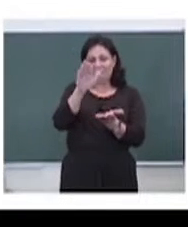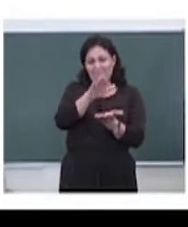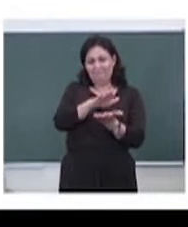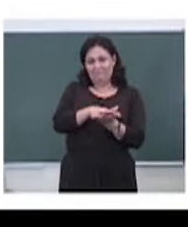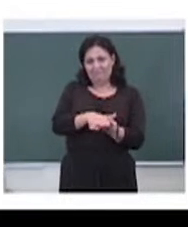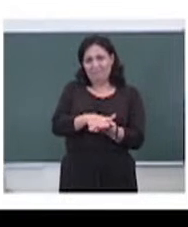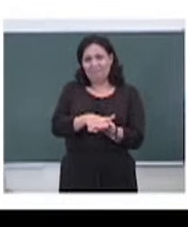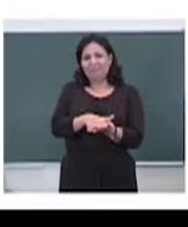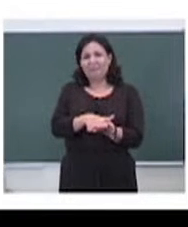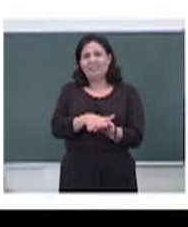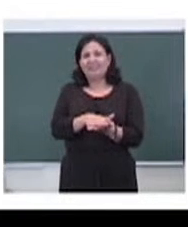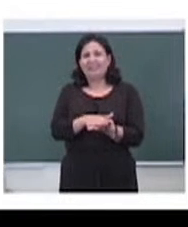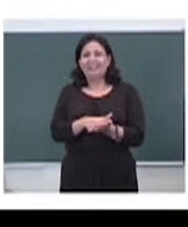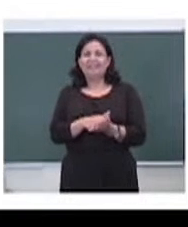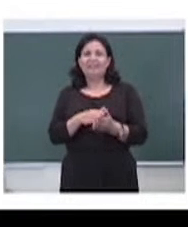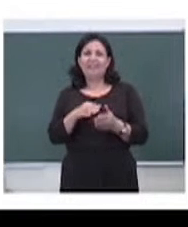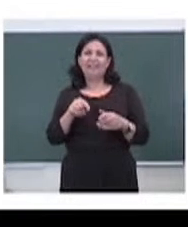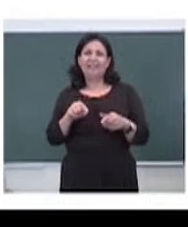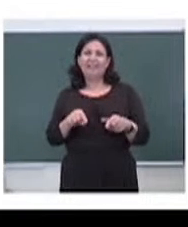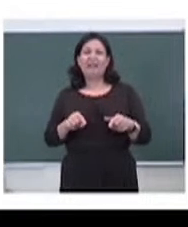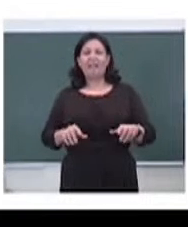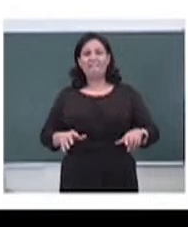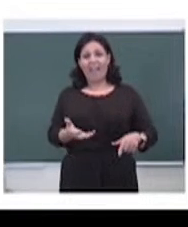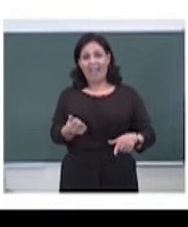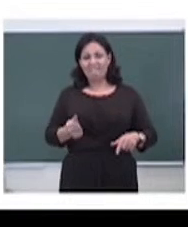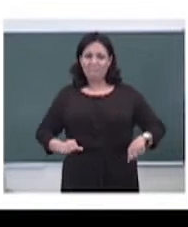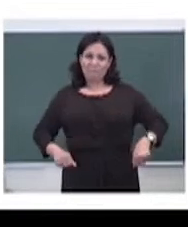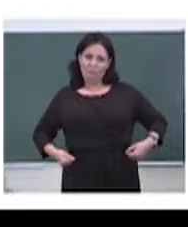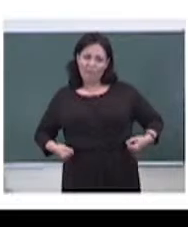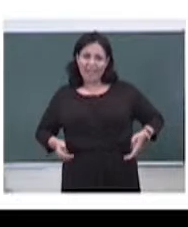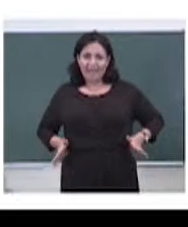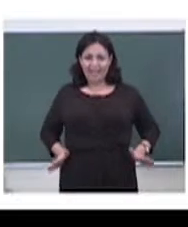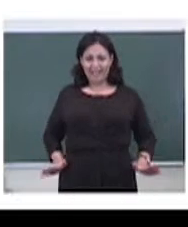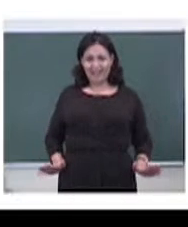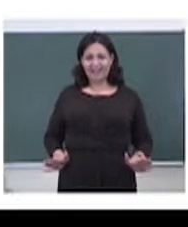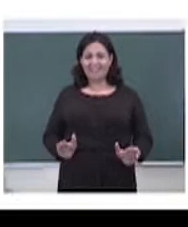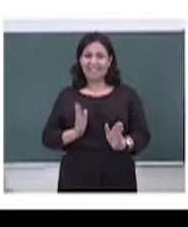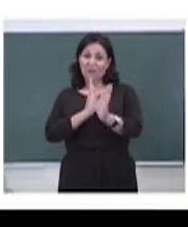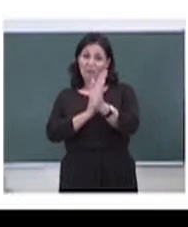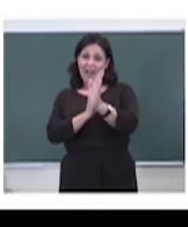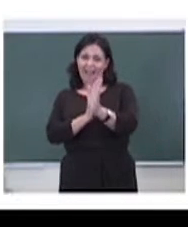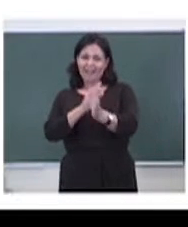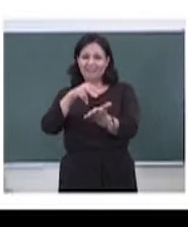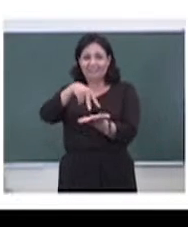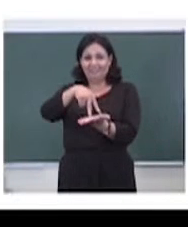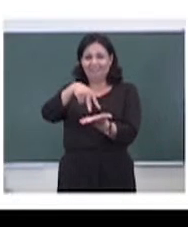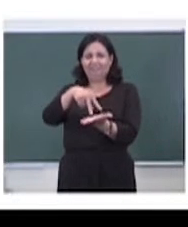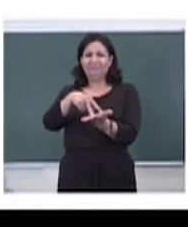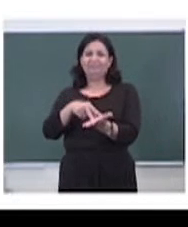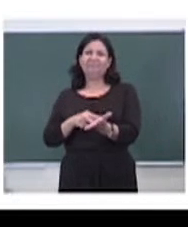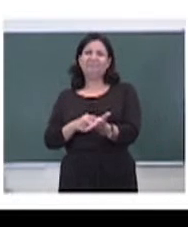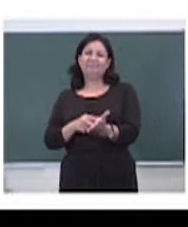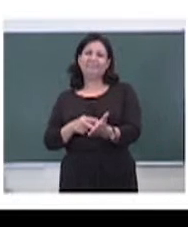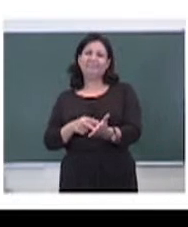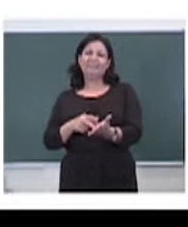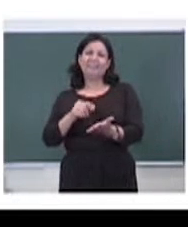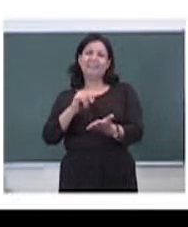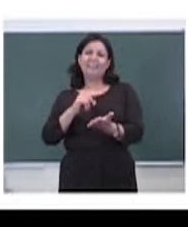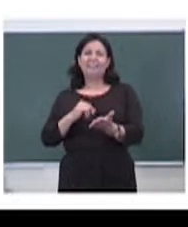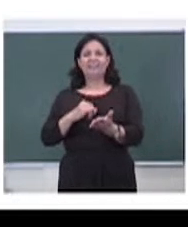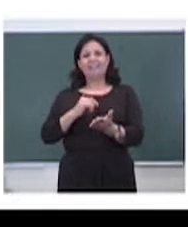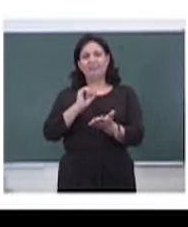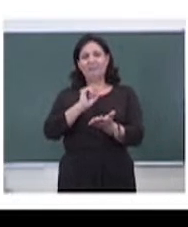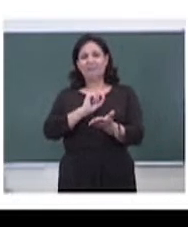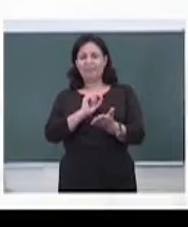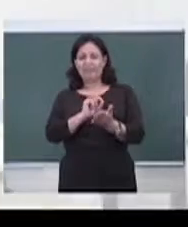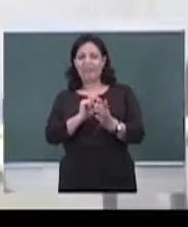your page, you have a boy and a girl standing on lines. I would like you to trace starting